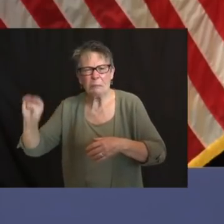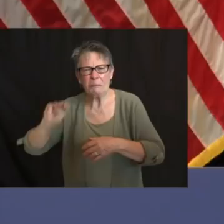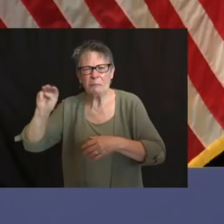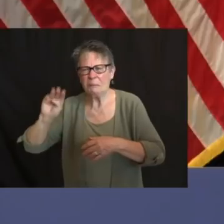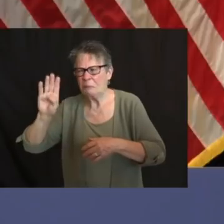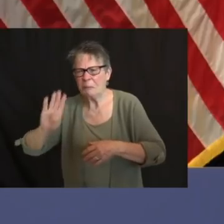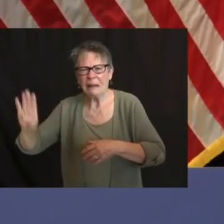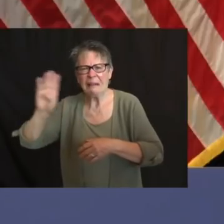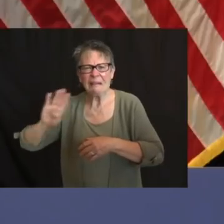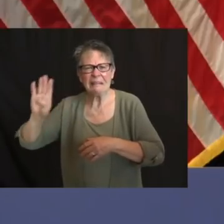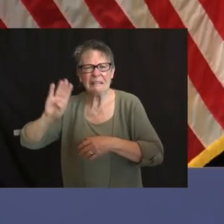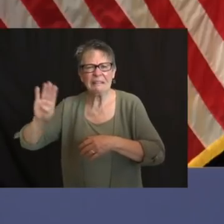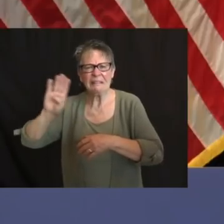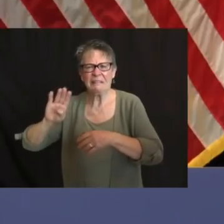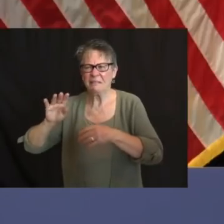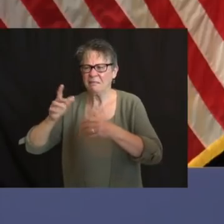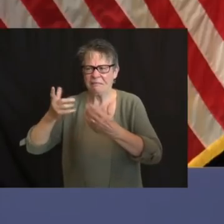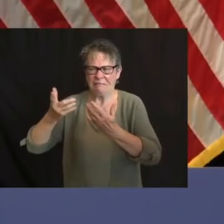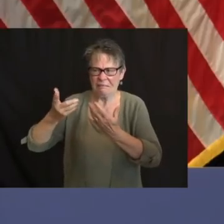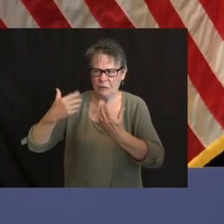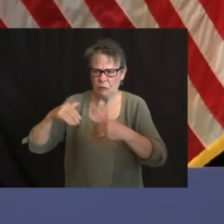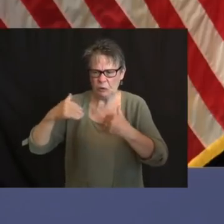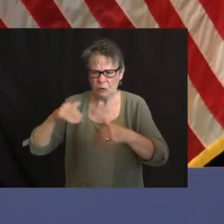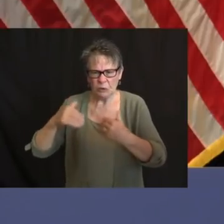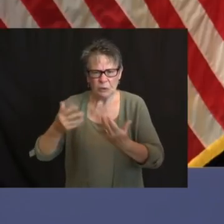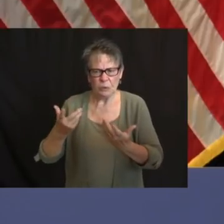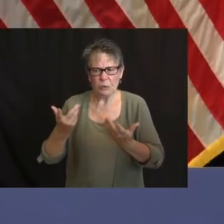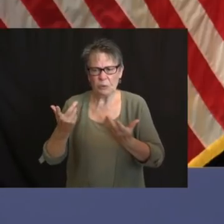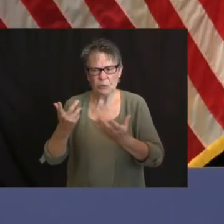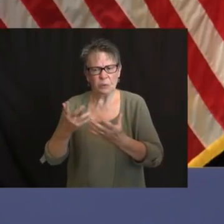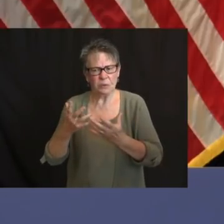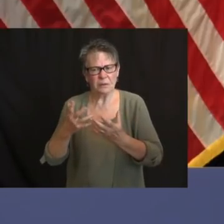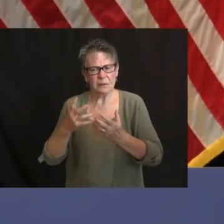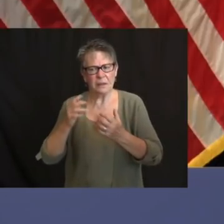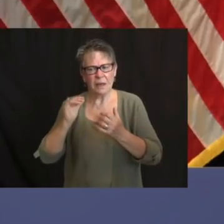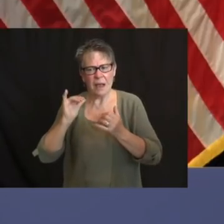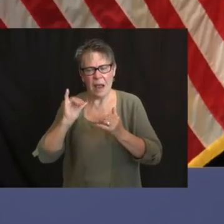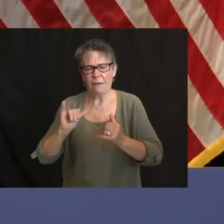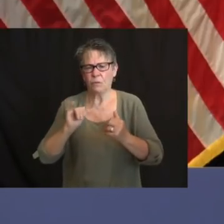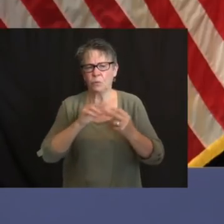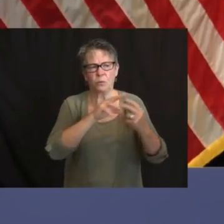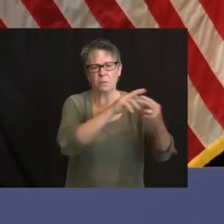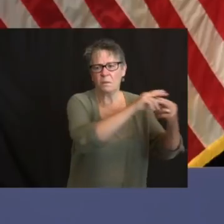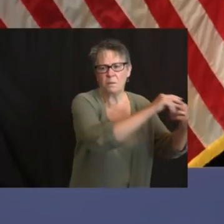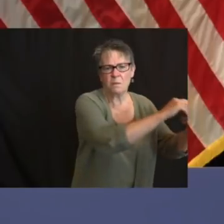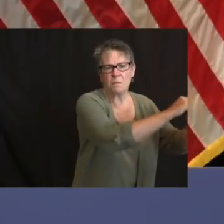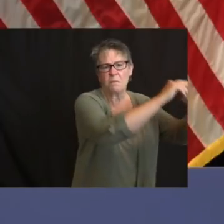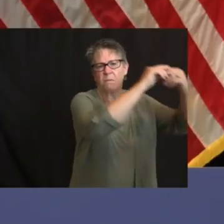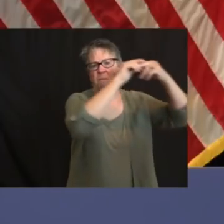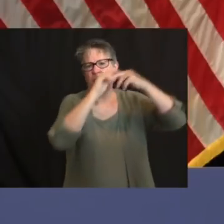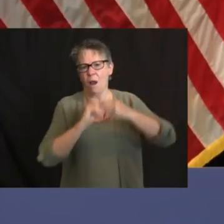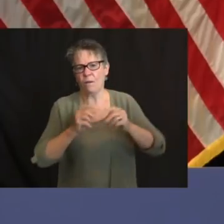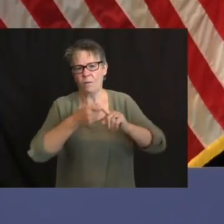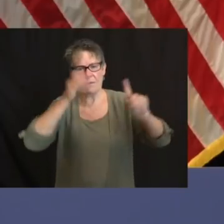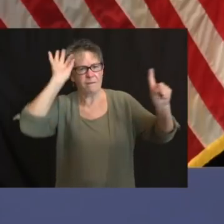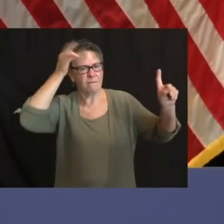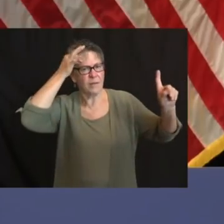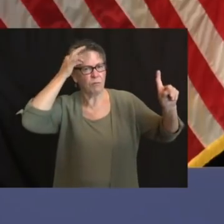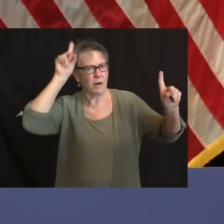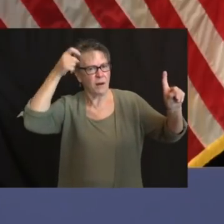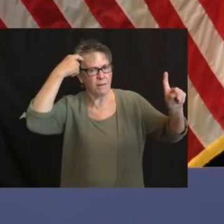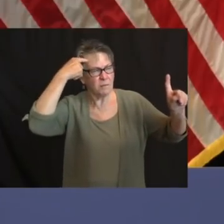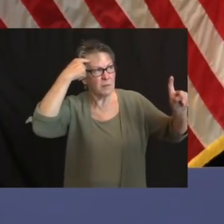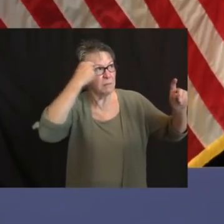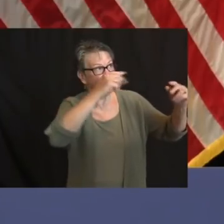from the Federal Reserve, for this unique program at very attractive rates. The Assembly has passed the bill that we